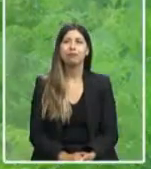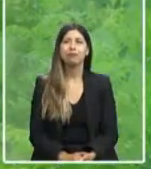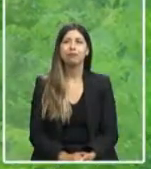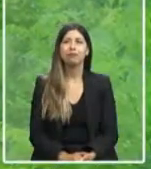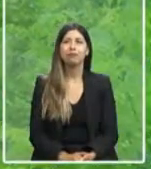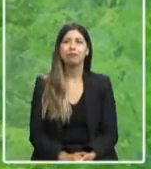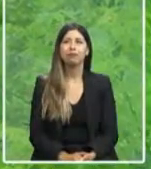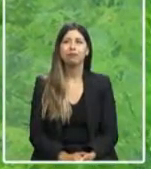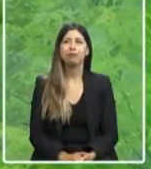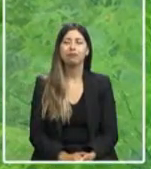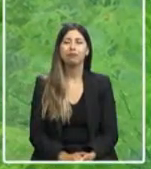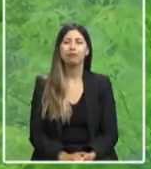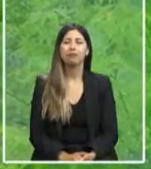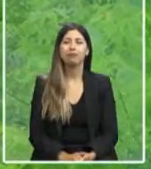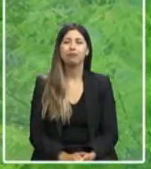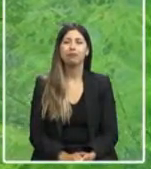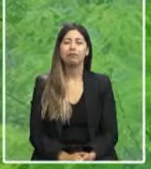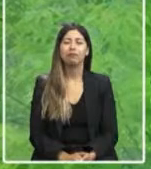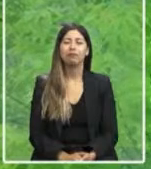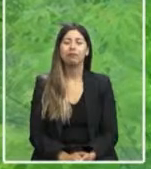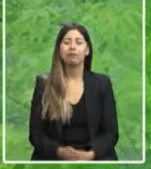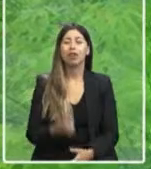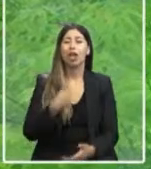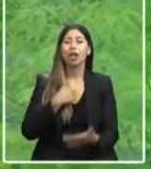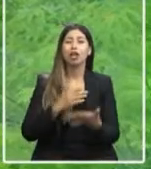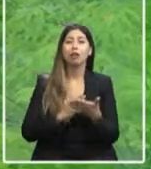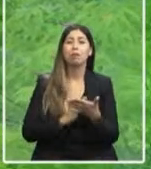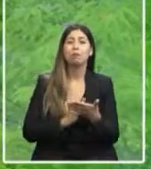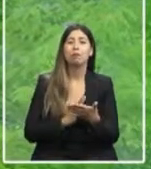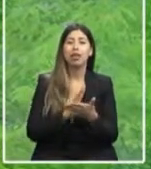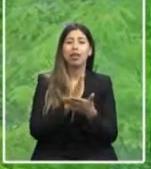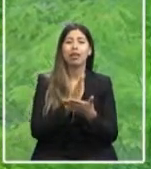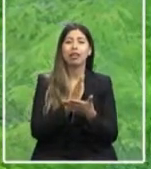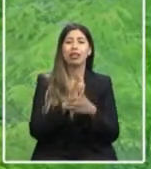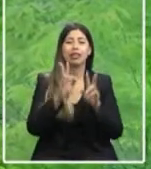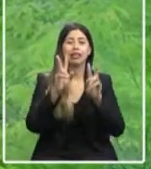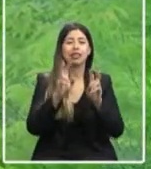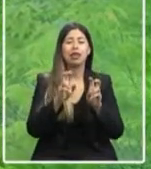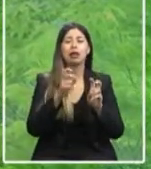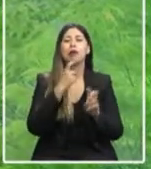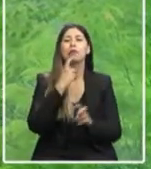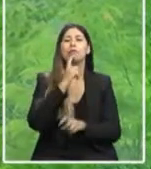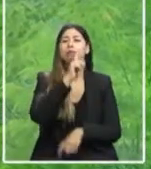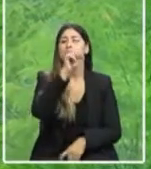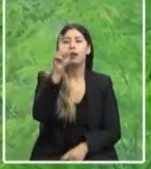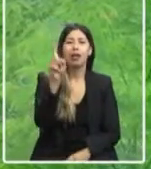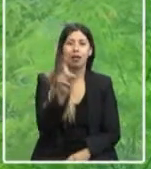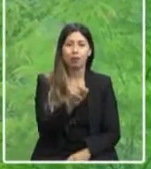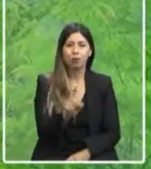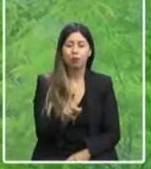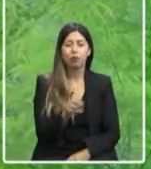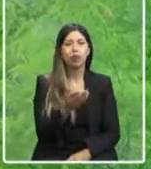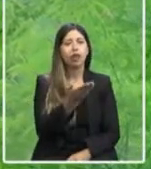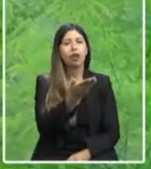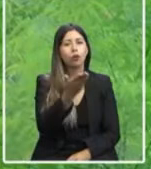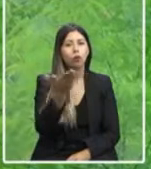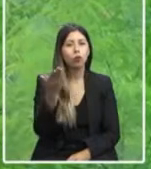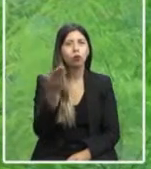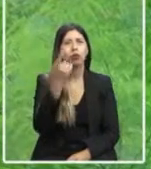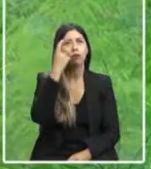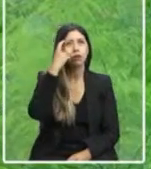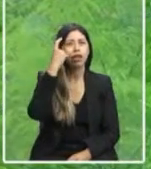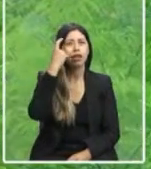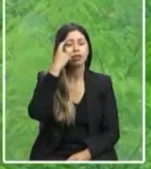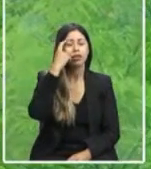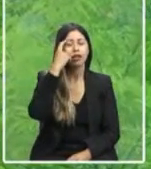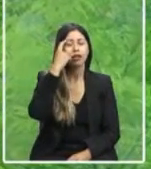So I will start with with the question: have you ever thought of why so many people suffer